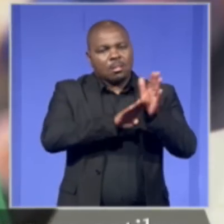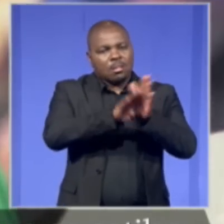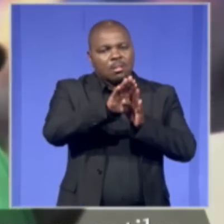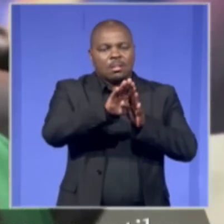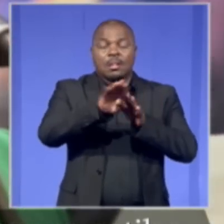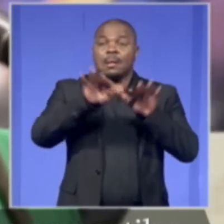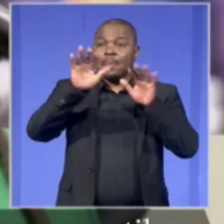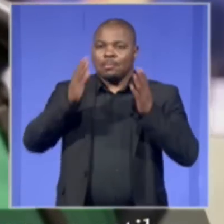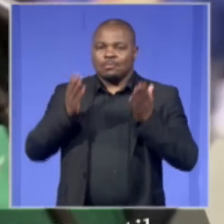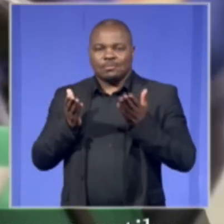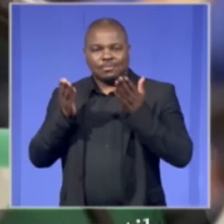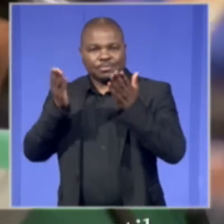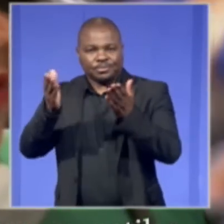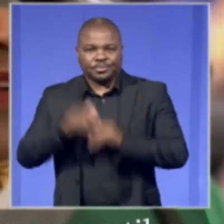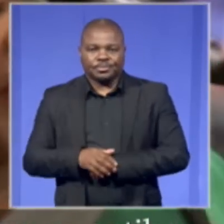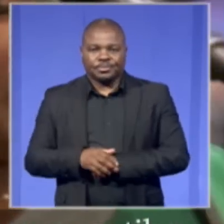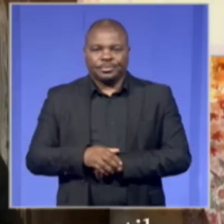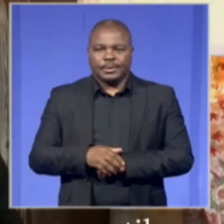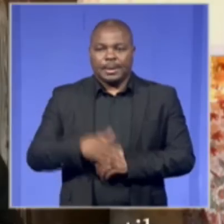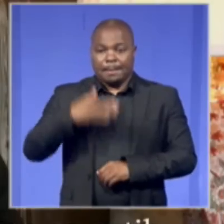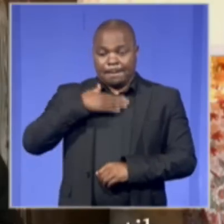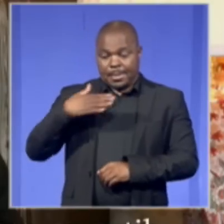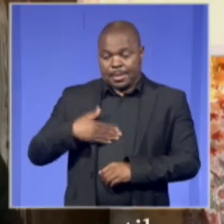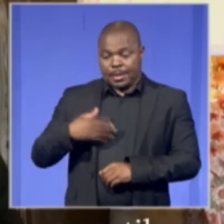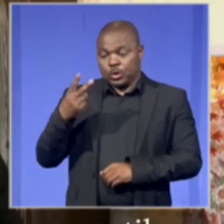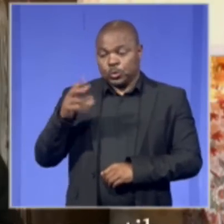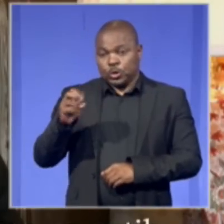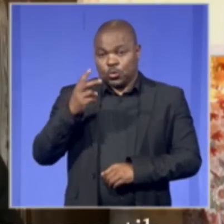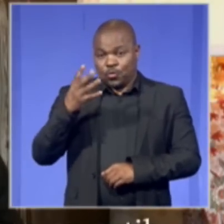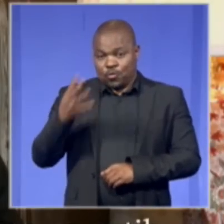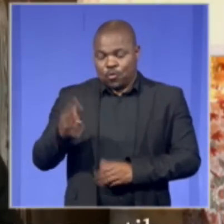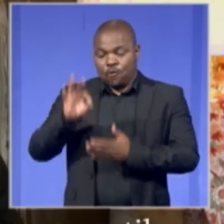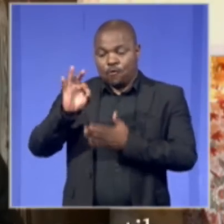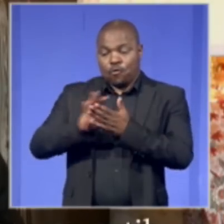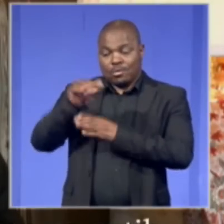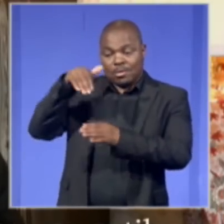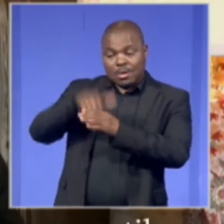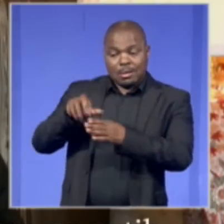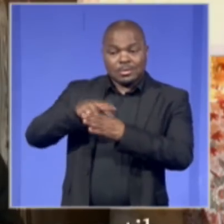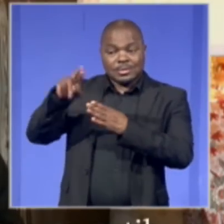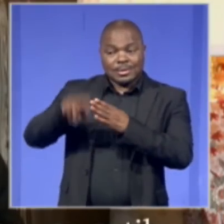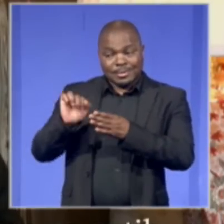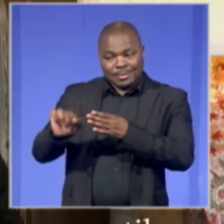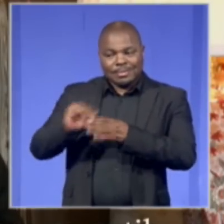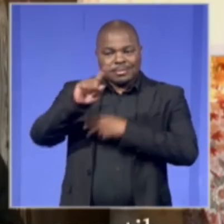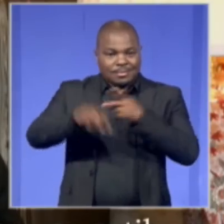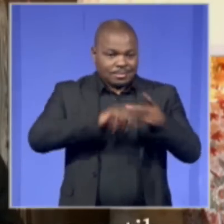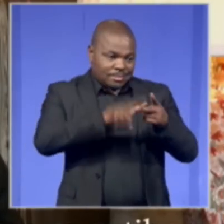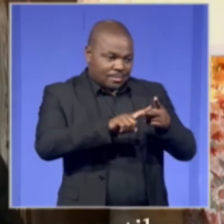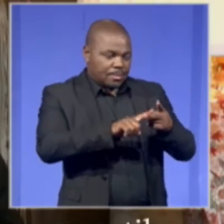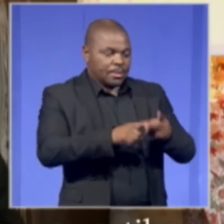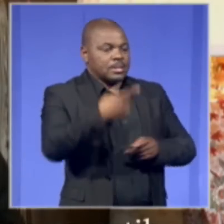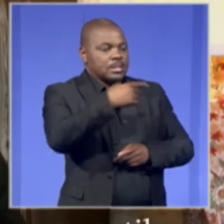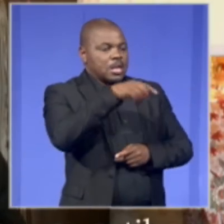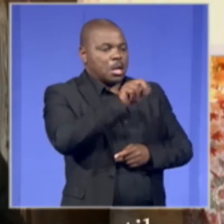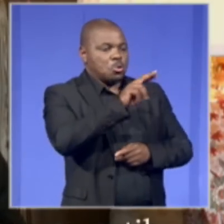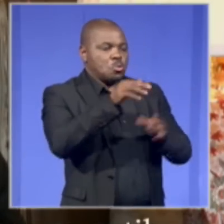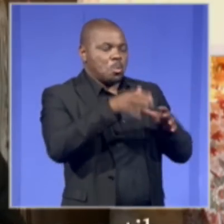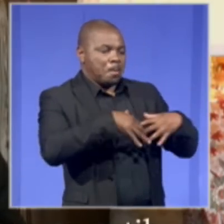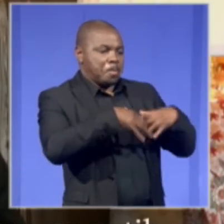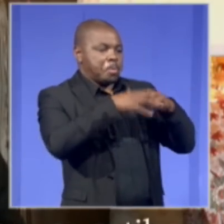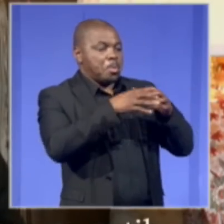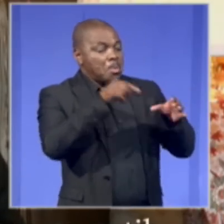The outcomes of the May 2024 elections and the establishment of the Government of National Unity